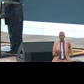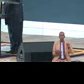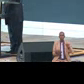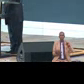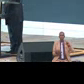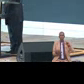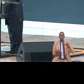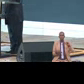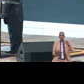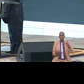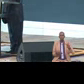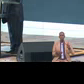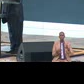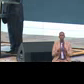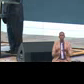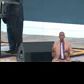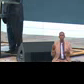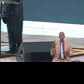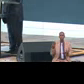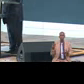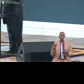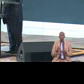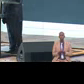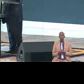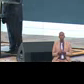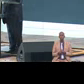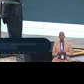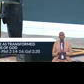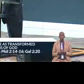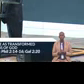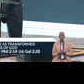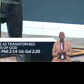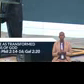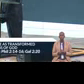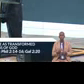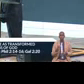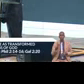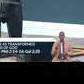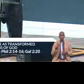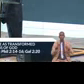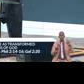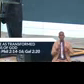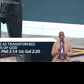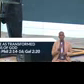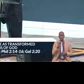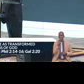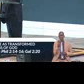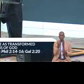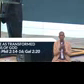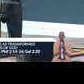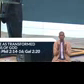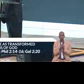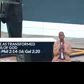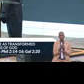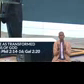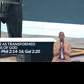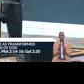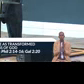2. And I'm reading from verse 20. I am crucified with